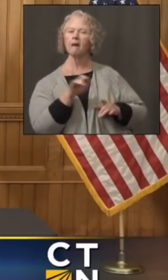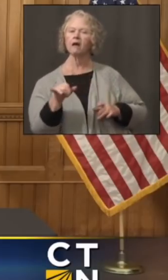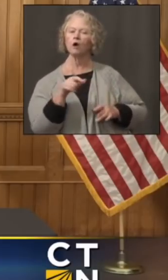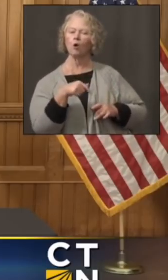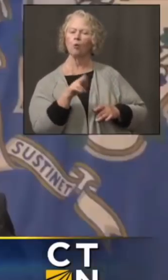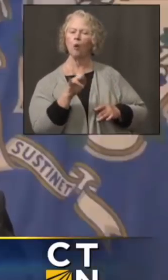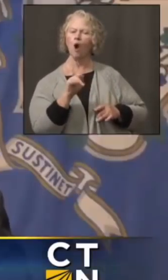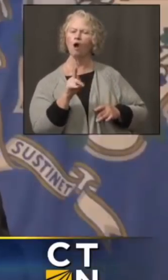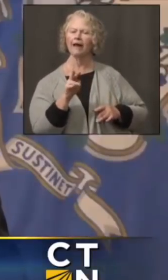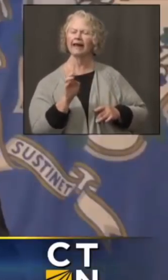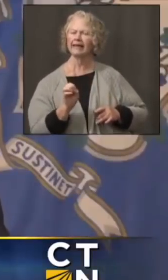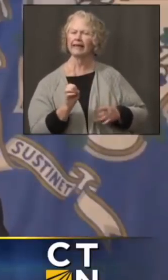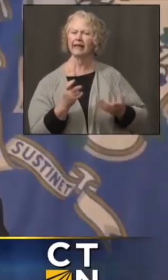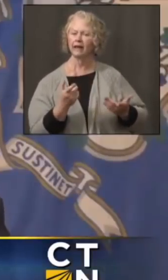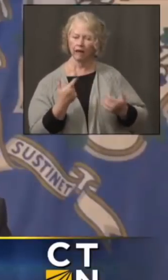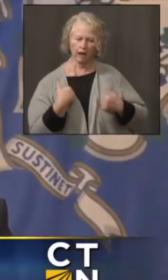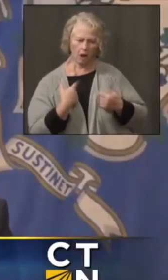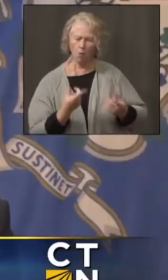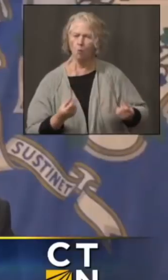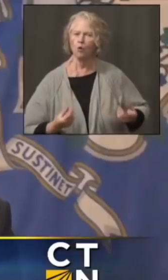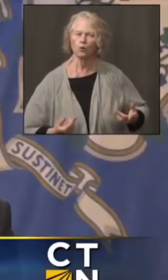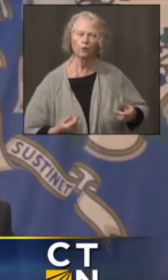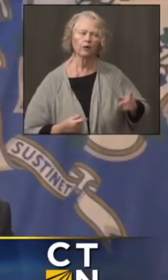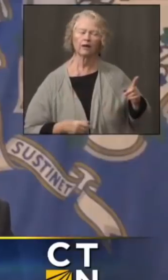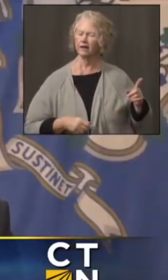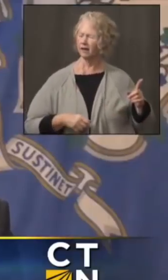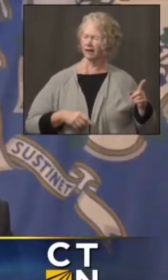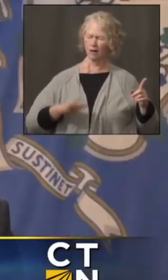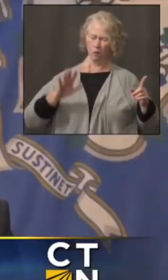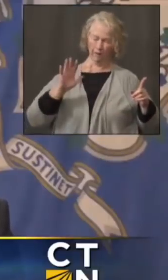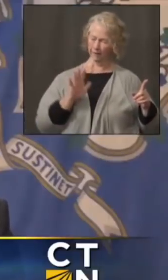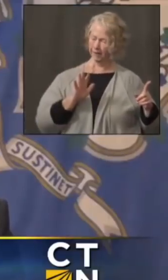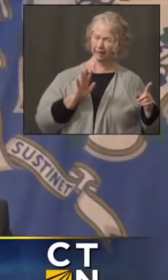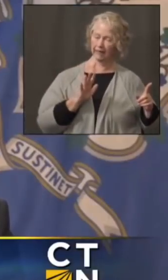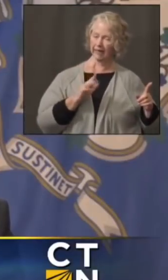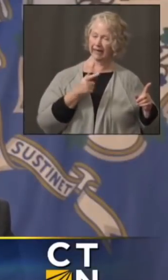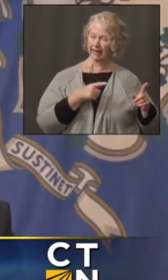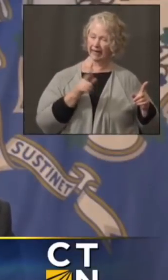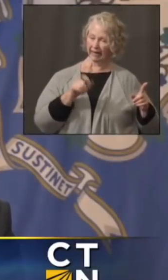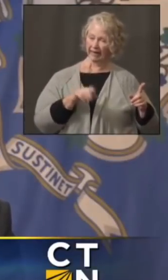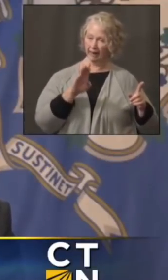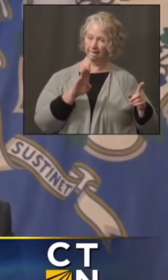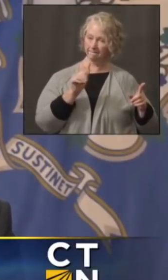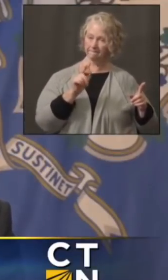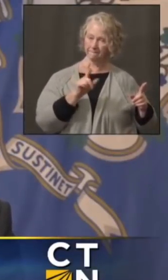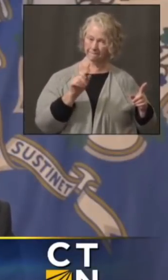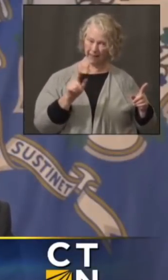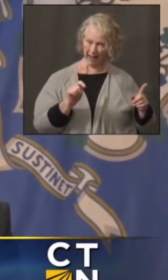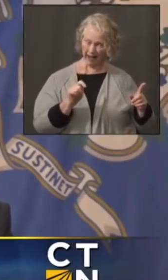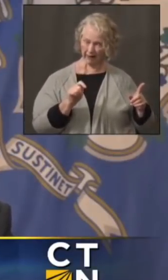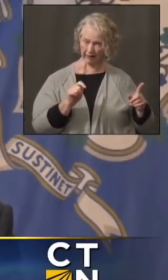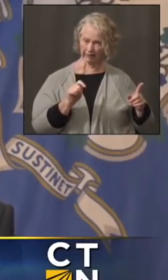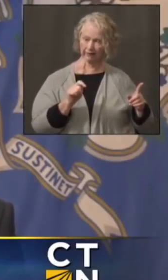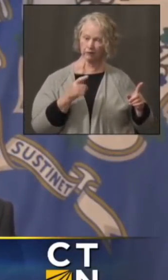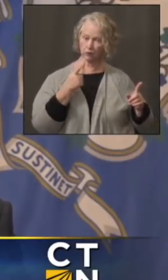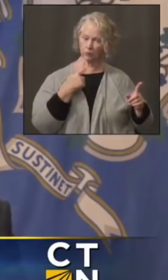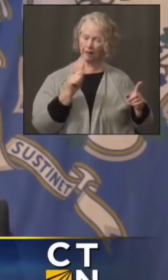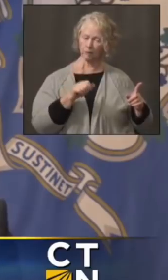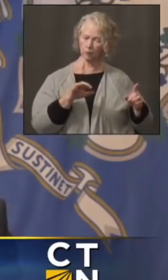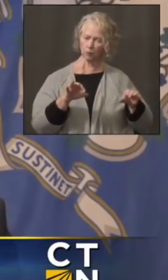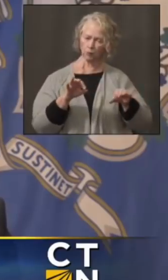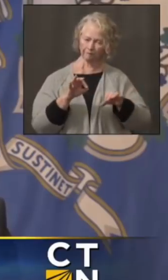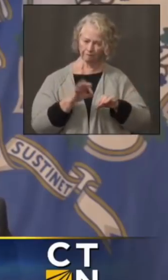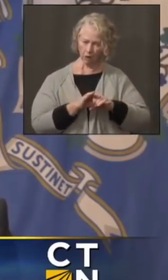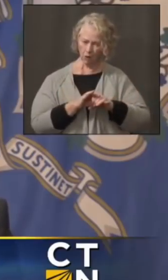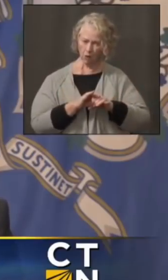That's a pretty complicated question. He needs a ballot in order to vote absentee and can't get back in time for election. We'll find a